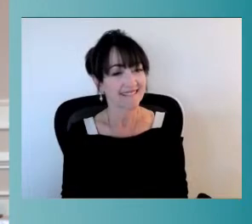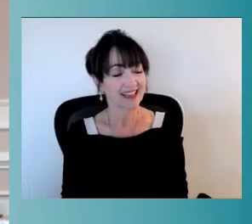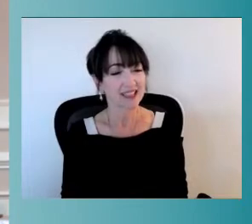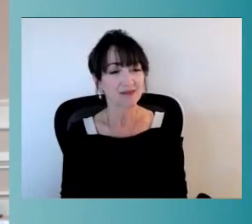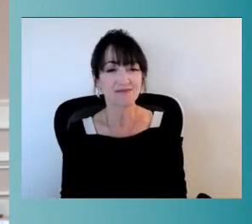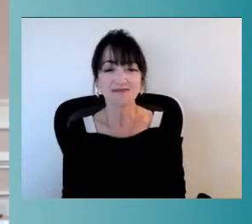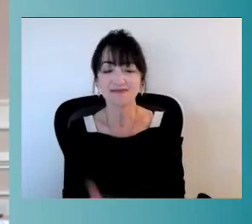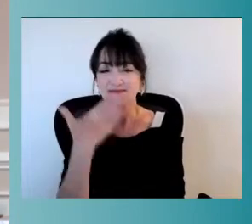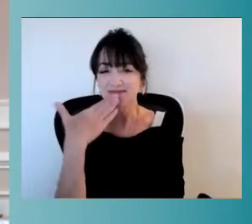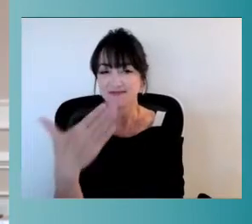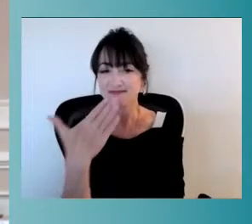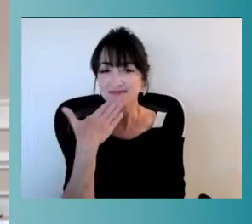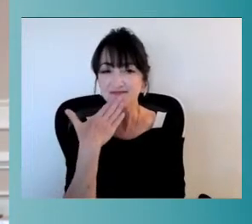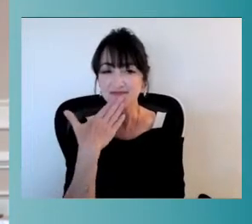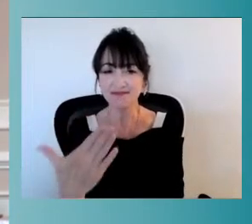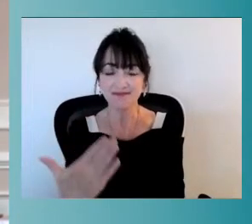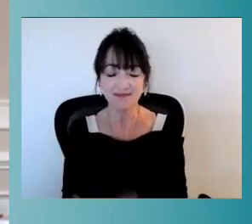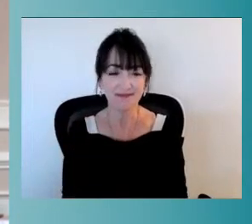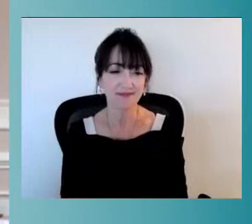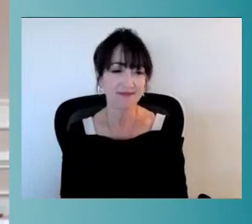Thank you.